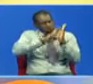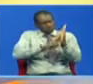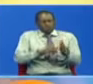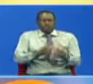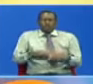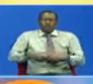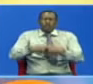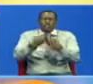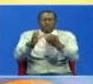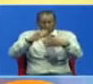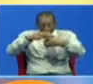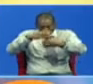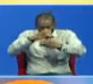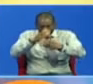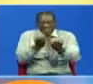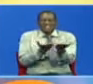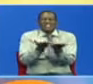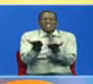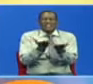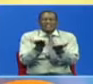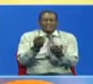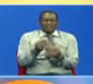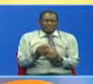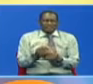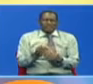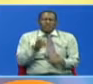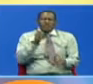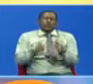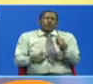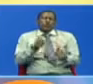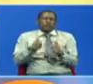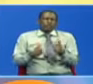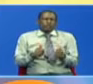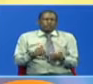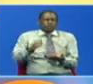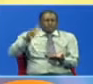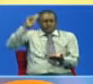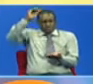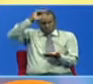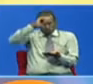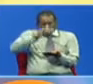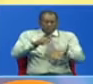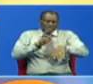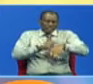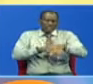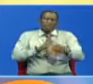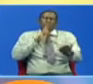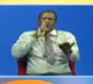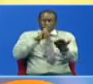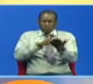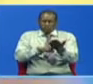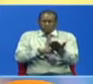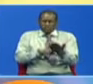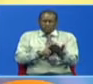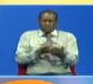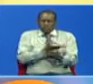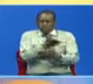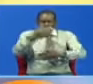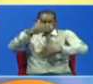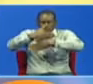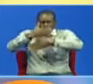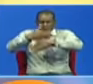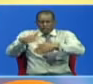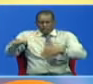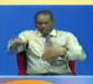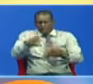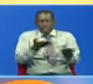testing services that will cut down on the turnaround time of results at those border points. We are